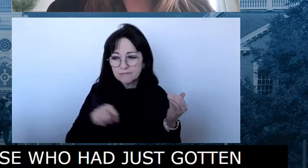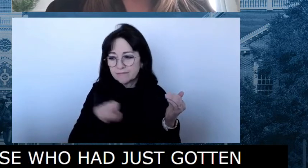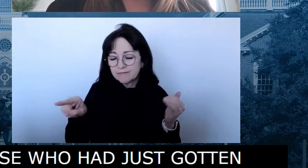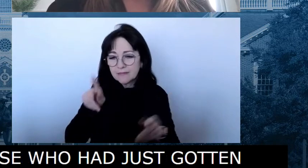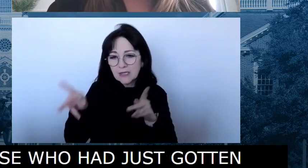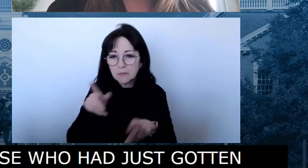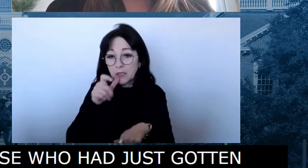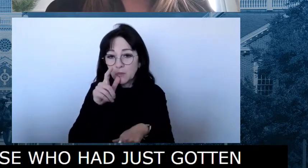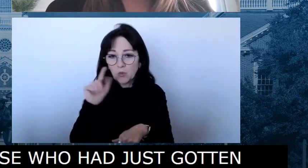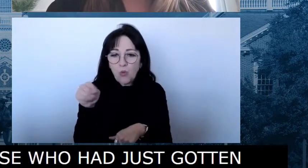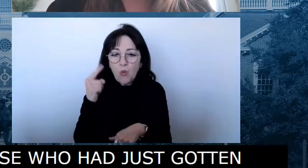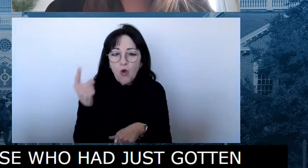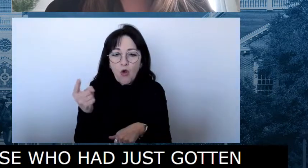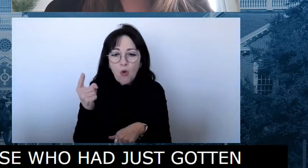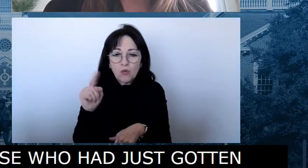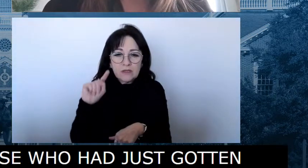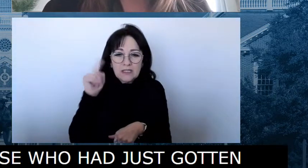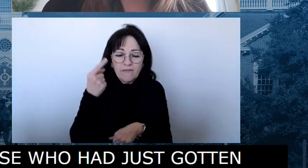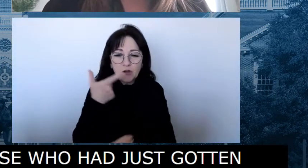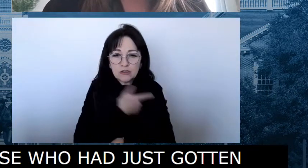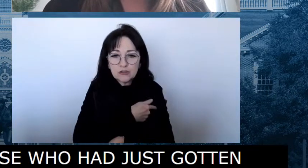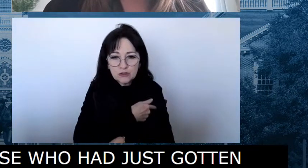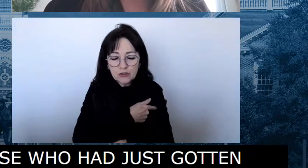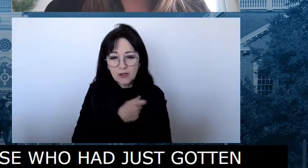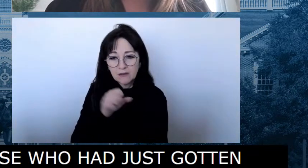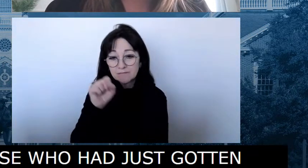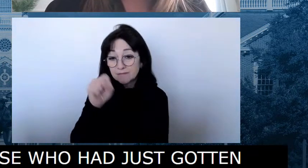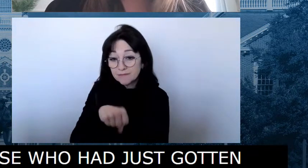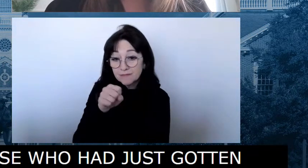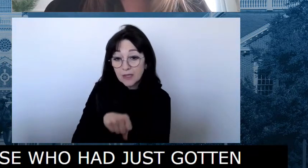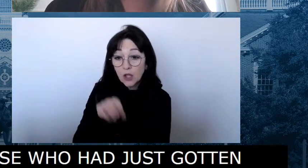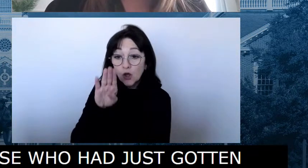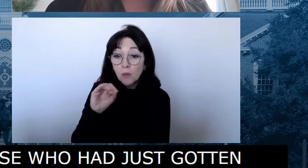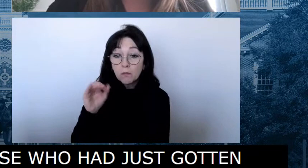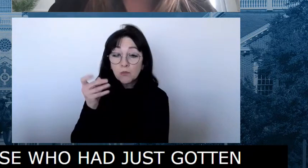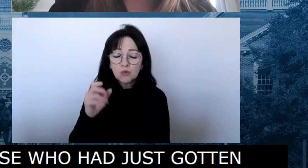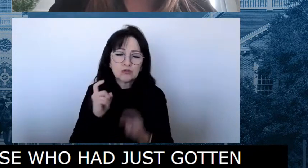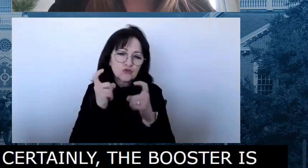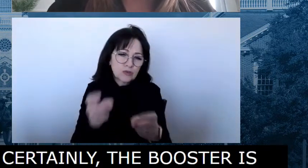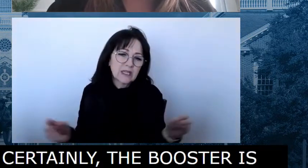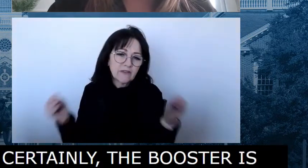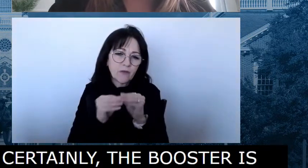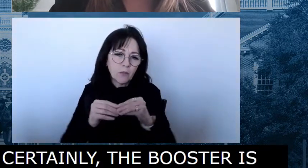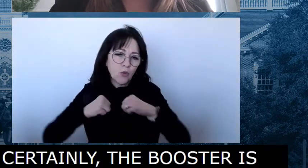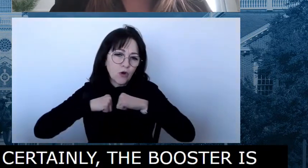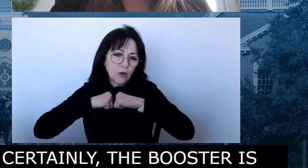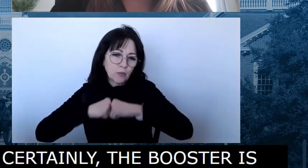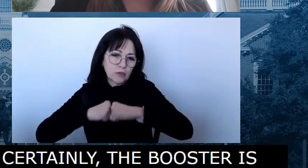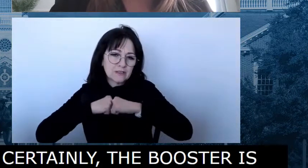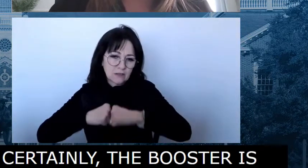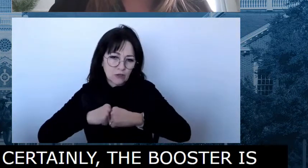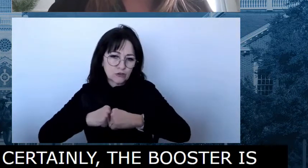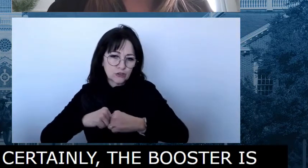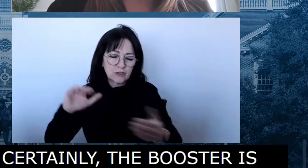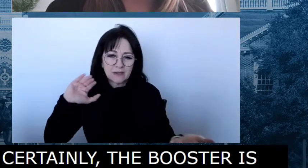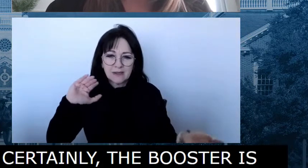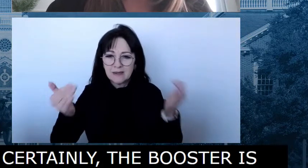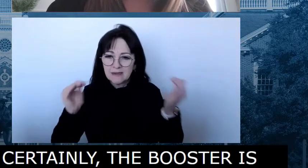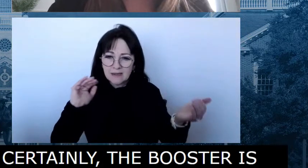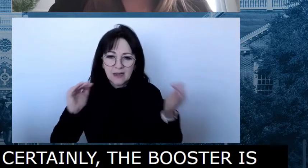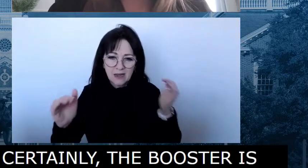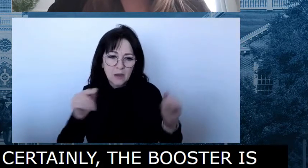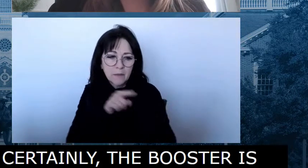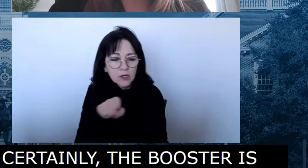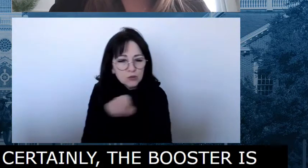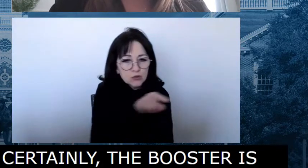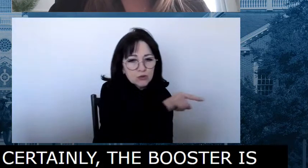is protective against getting infection more so than even